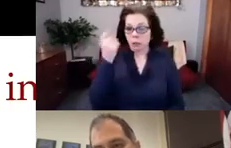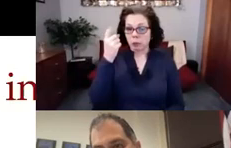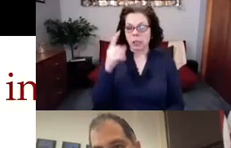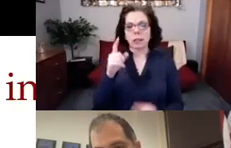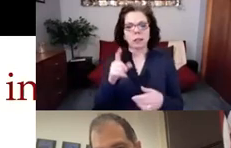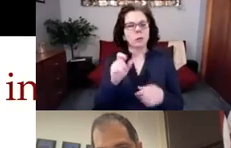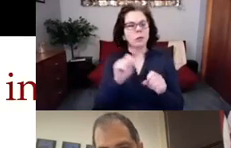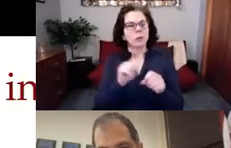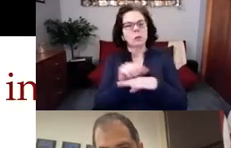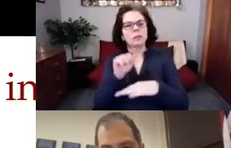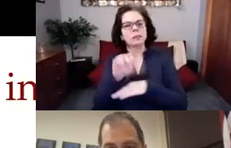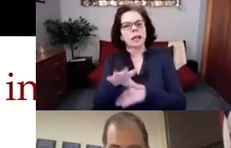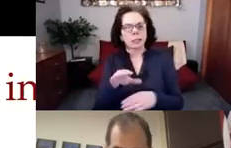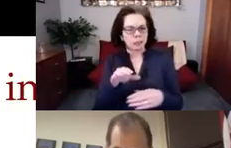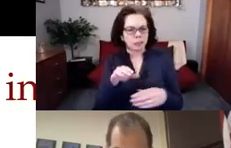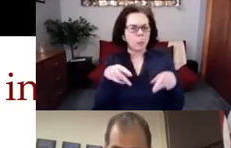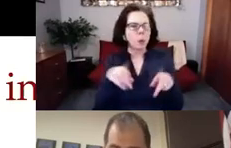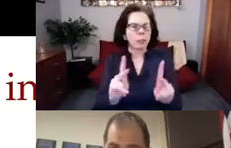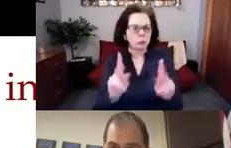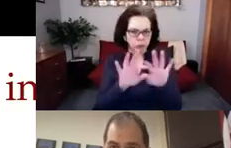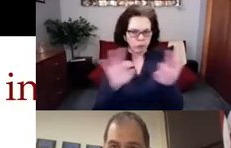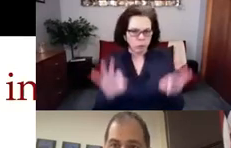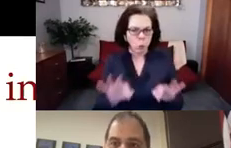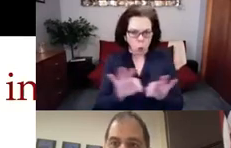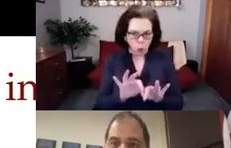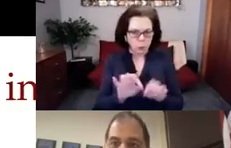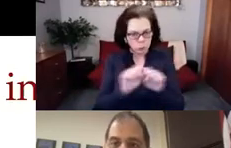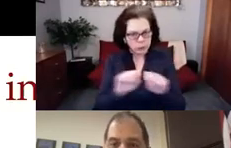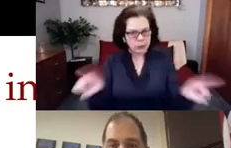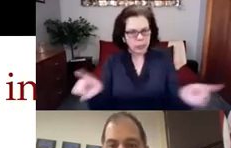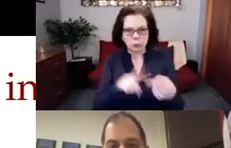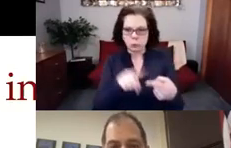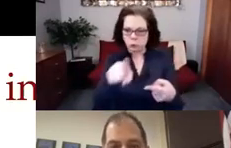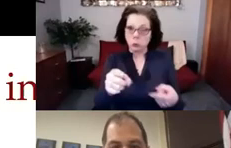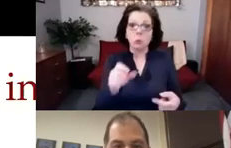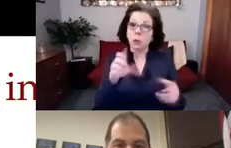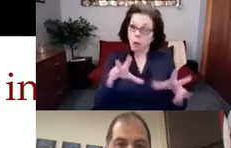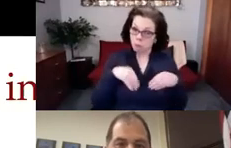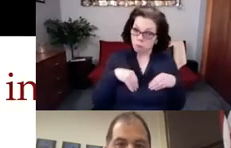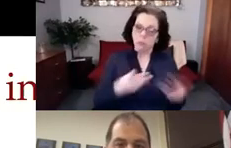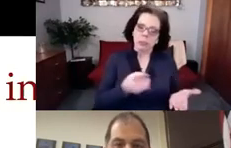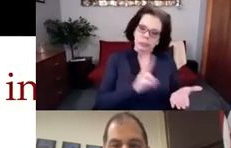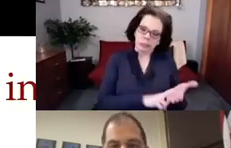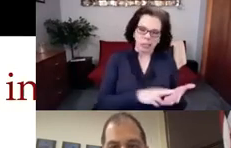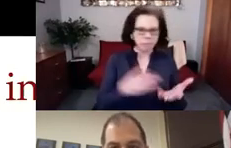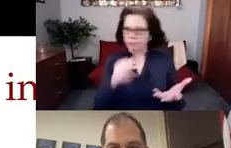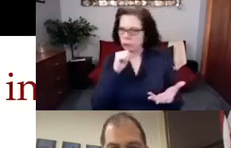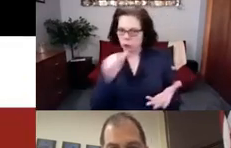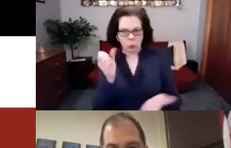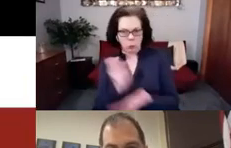permission form to be involved in this, which we would send out to you once we had more information on it. Next slide,